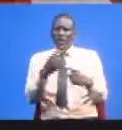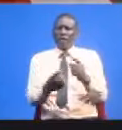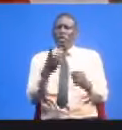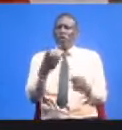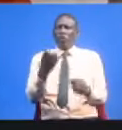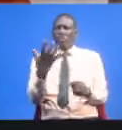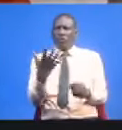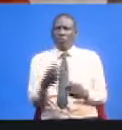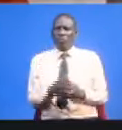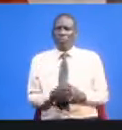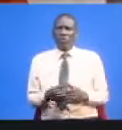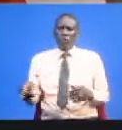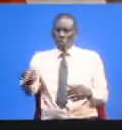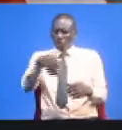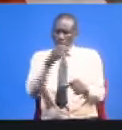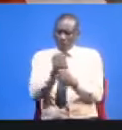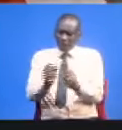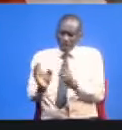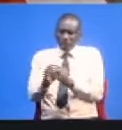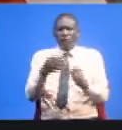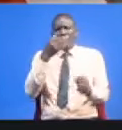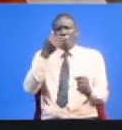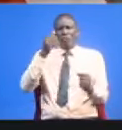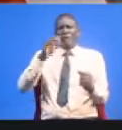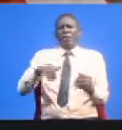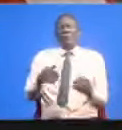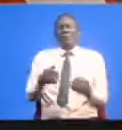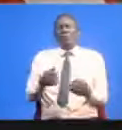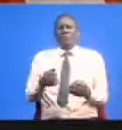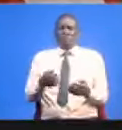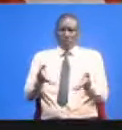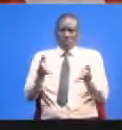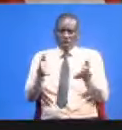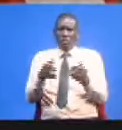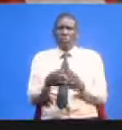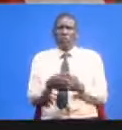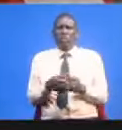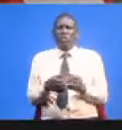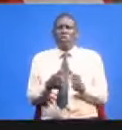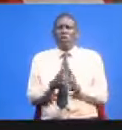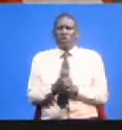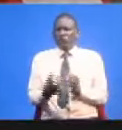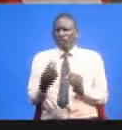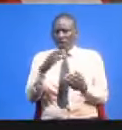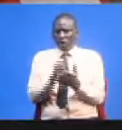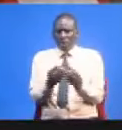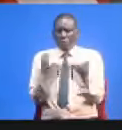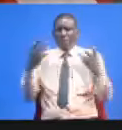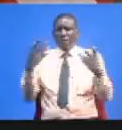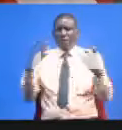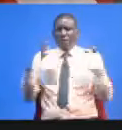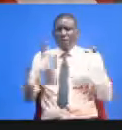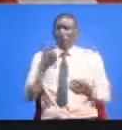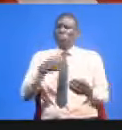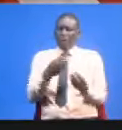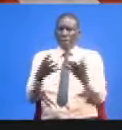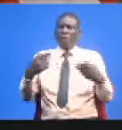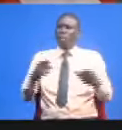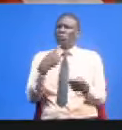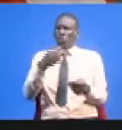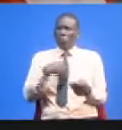20th, 2025. We're going to make our country better than it ever has been. And I said that many people